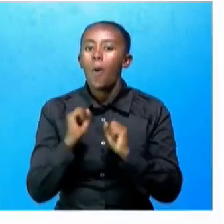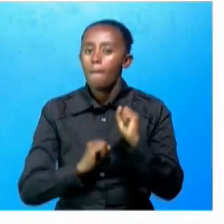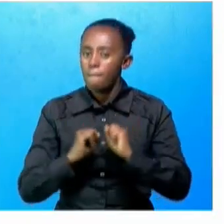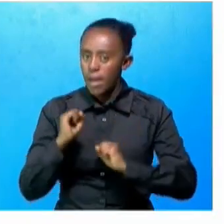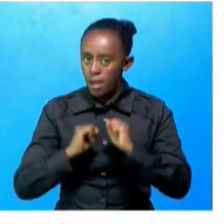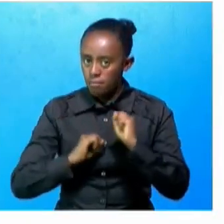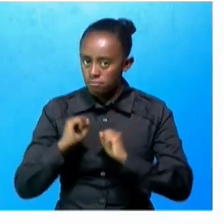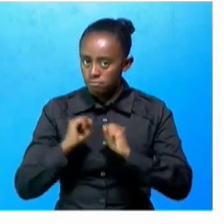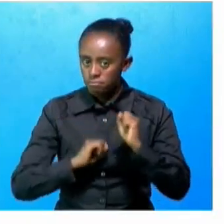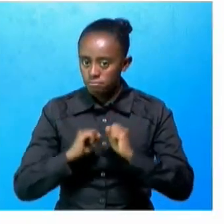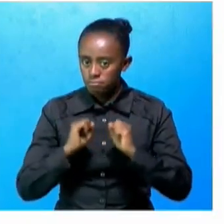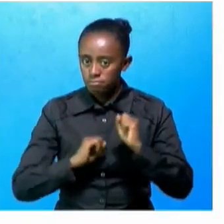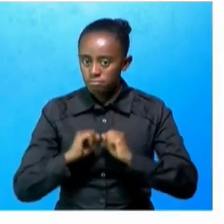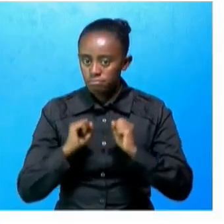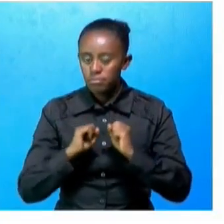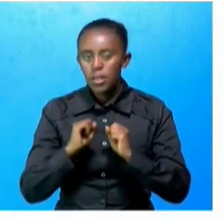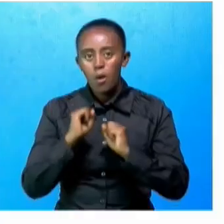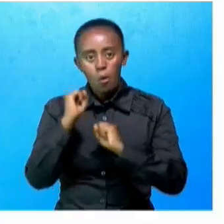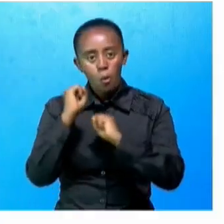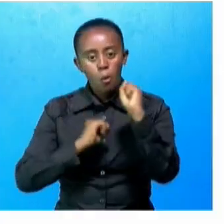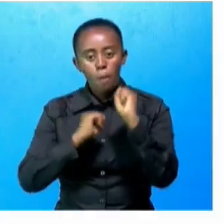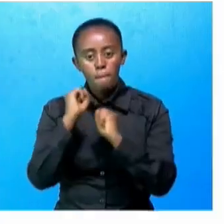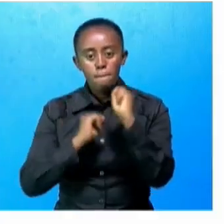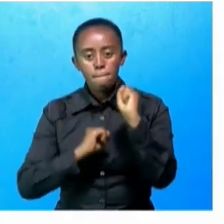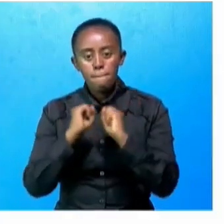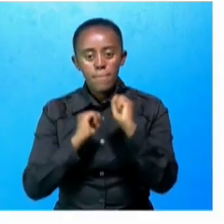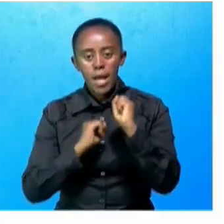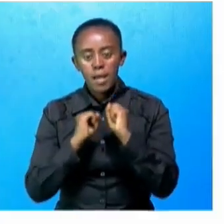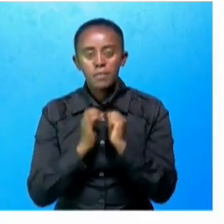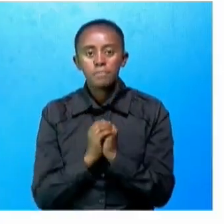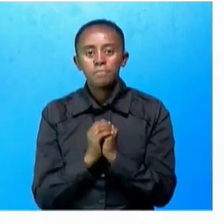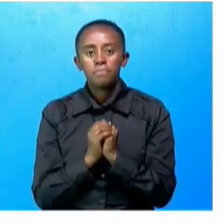okay? Compare.